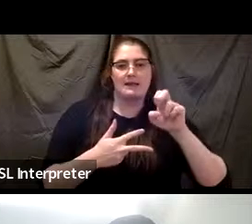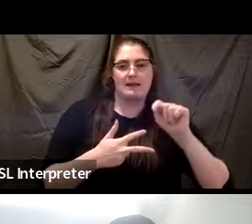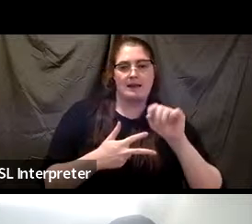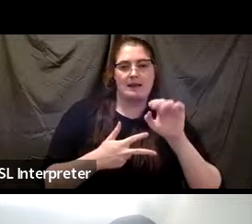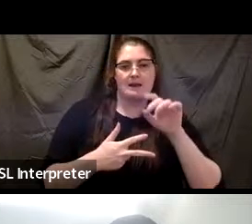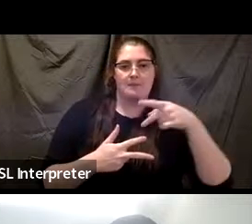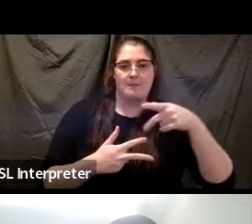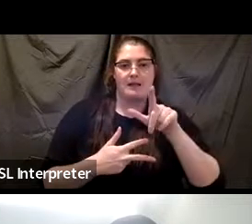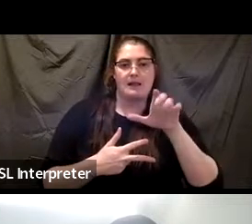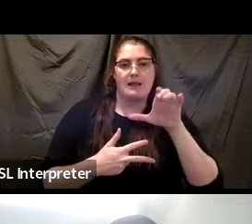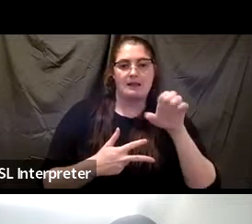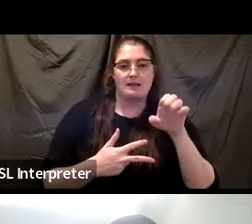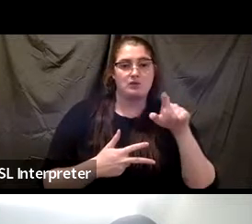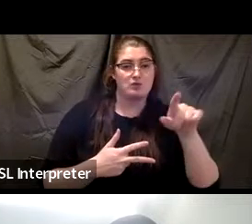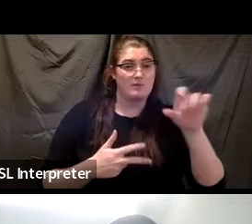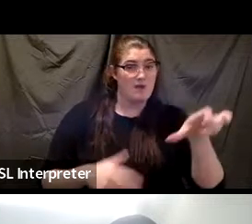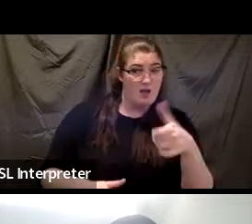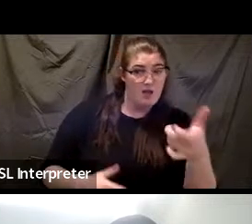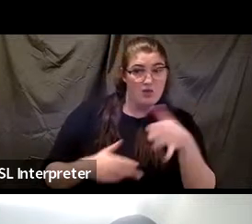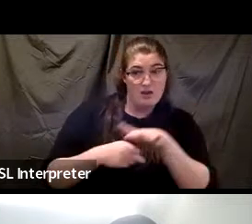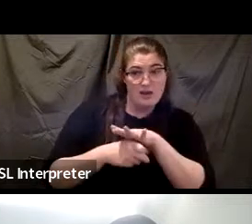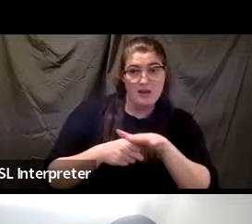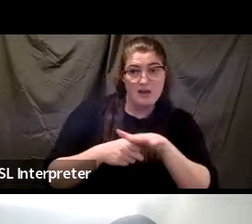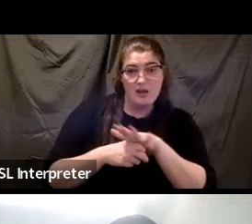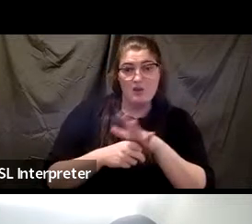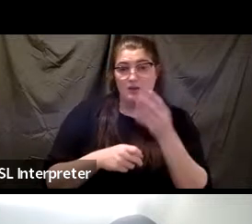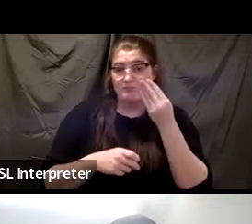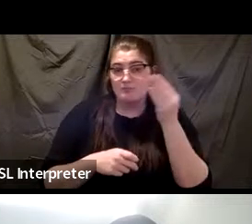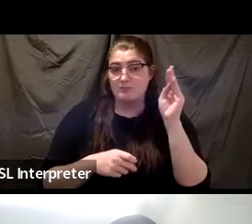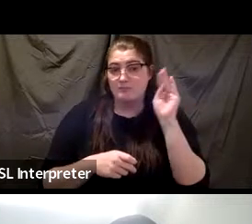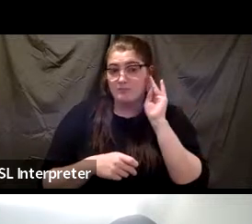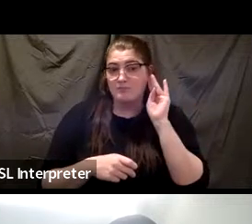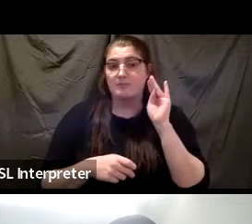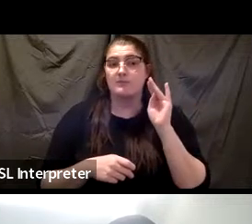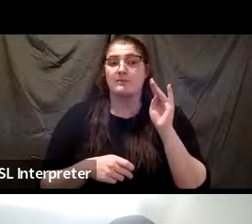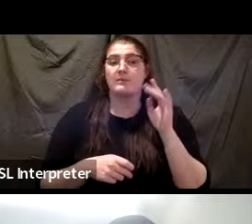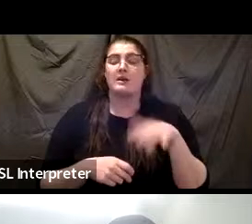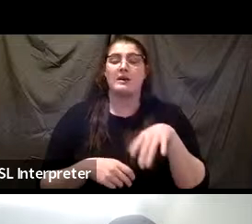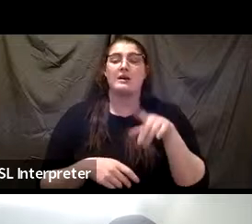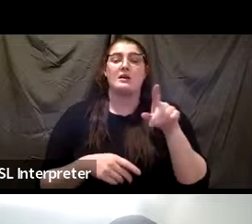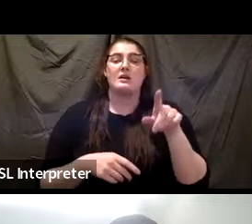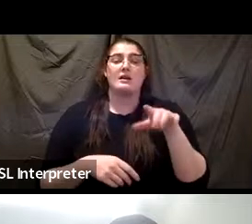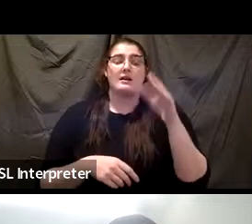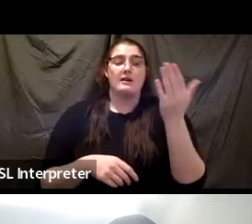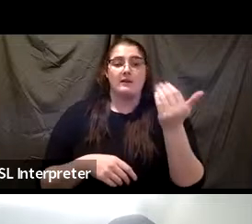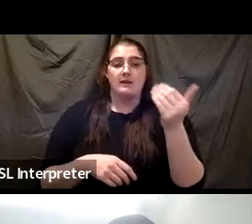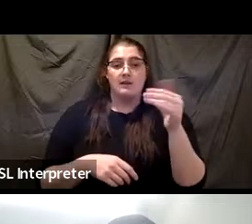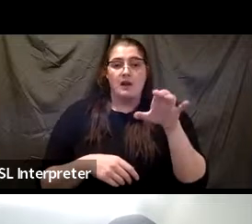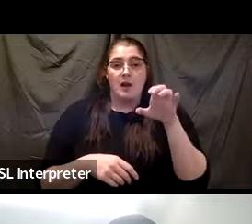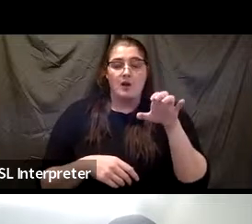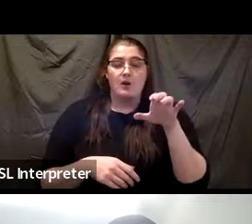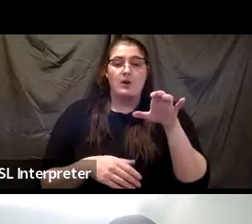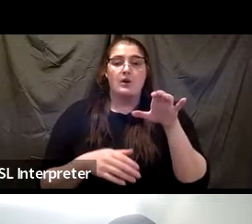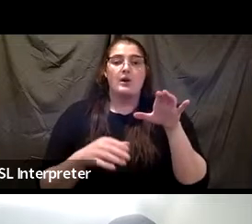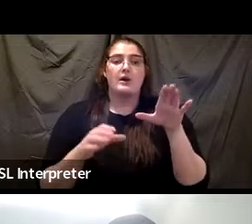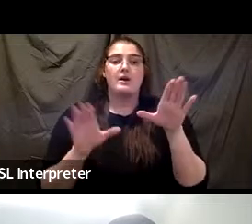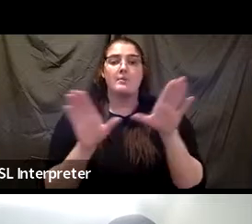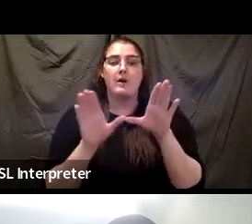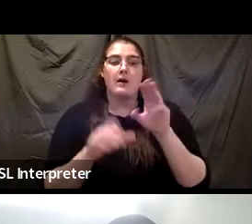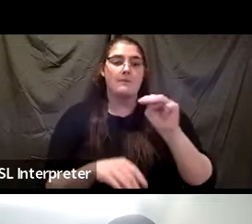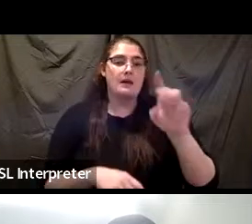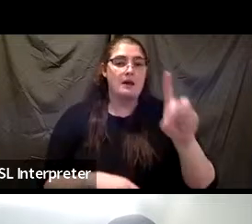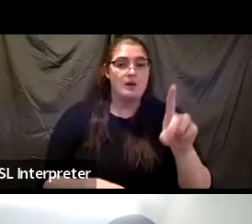in 5D? Yeah, so included Starburst Plaza, 1500 block of Maryland, the 800 block